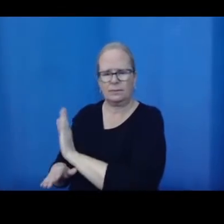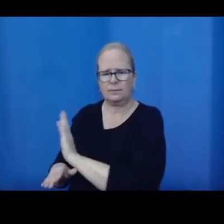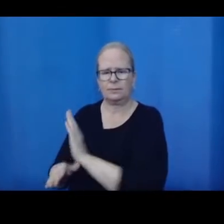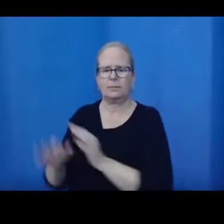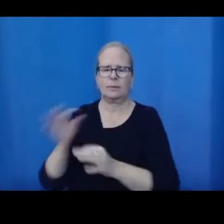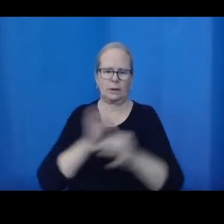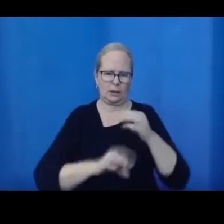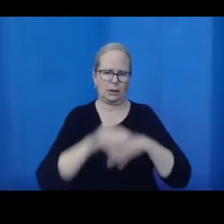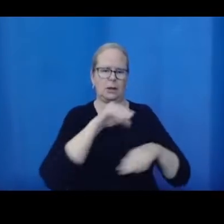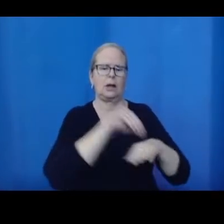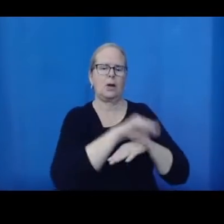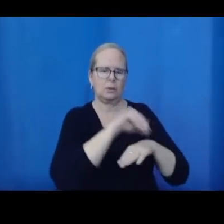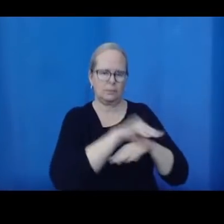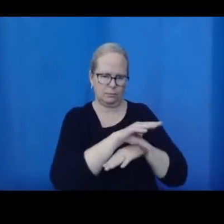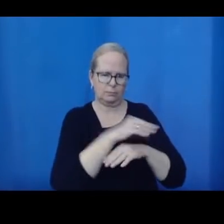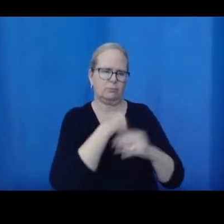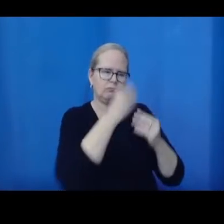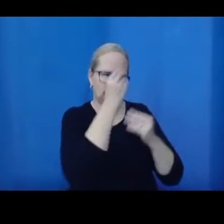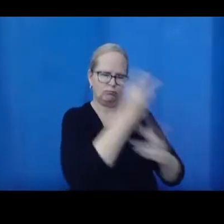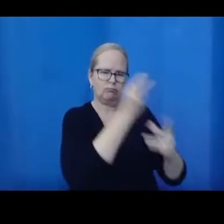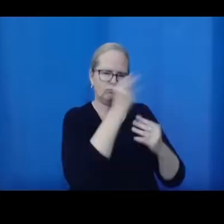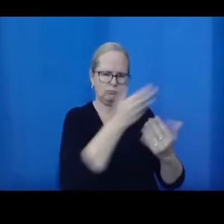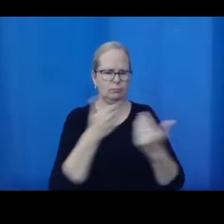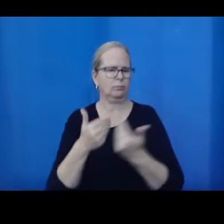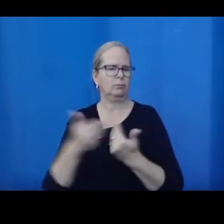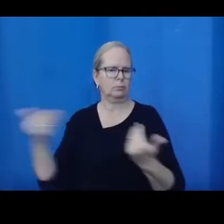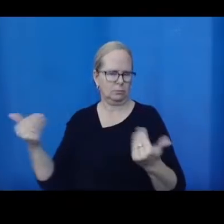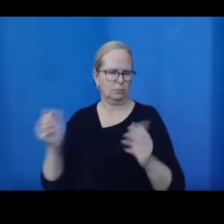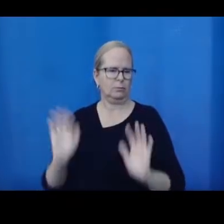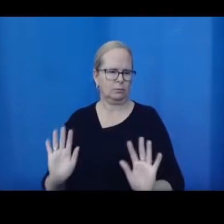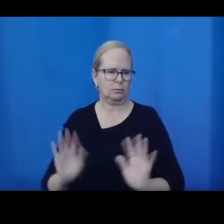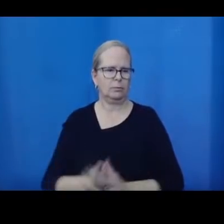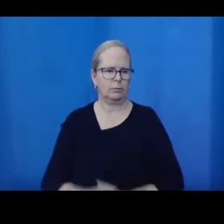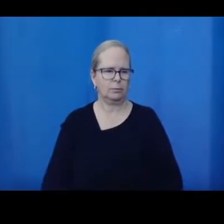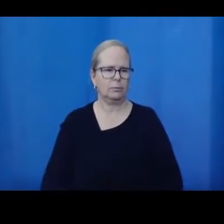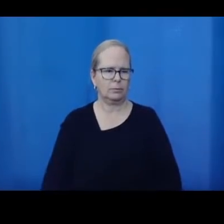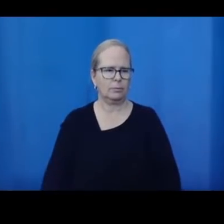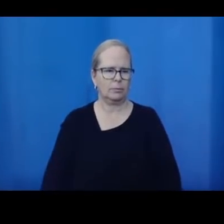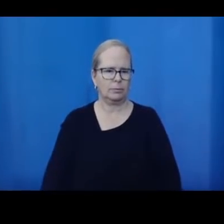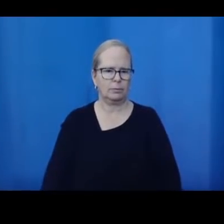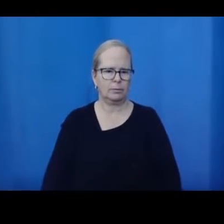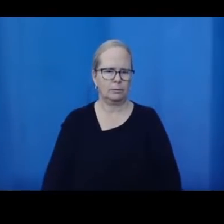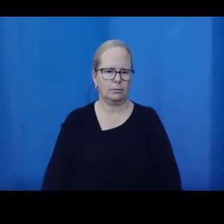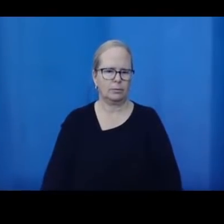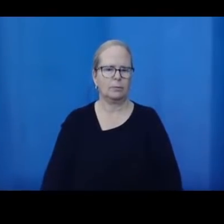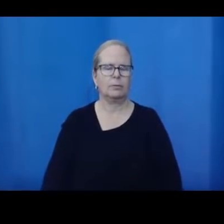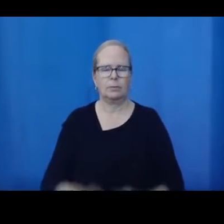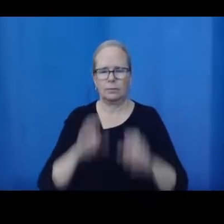I resemble many of those statements. So thank you very much for sharing,